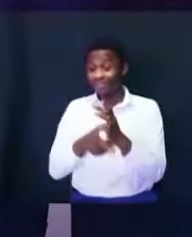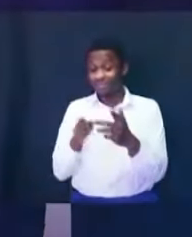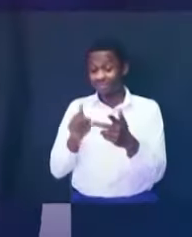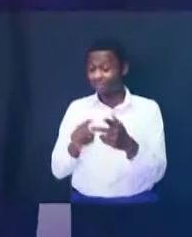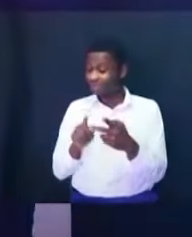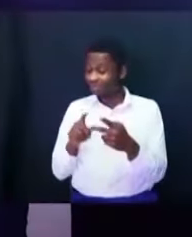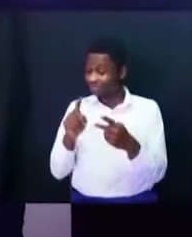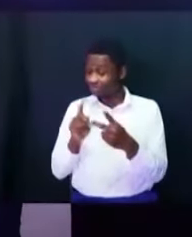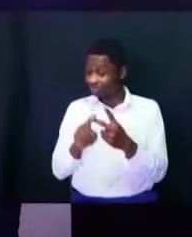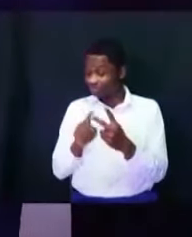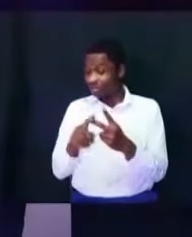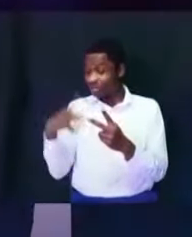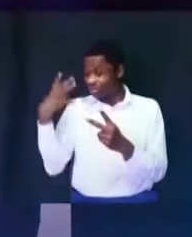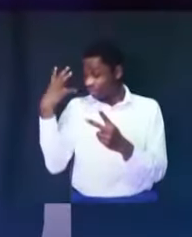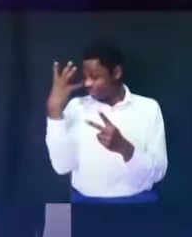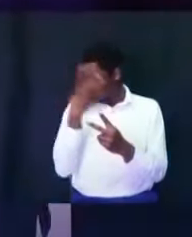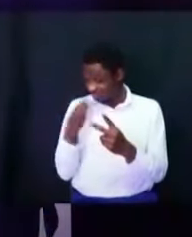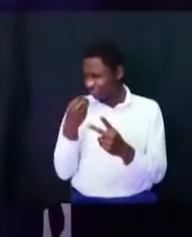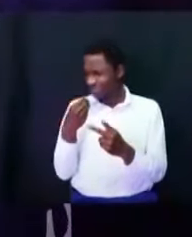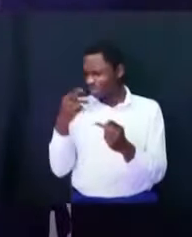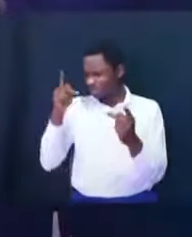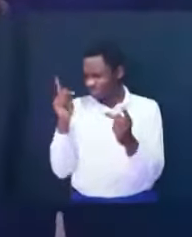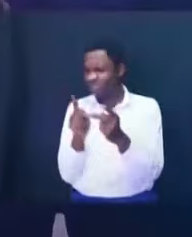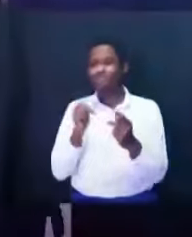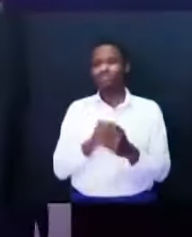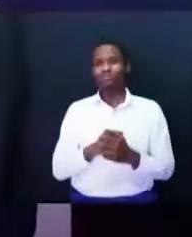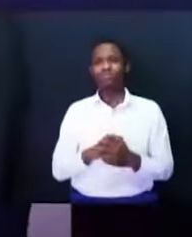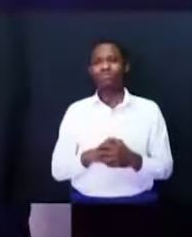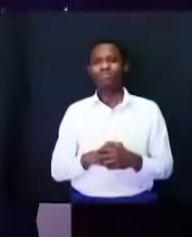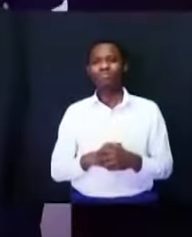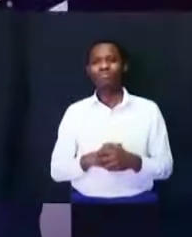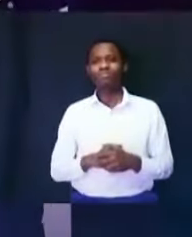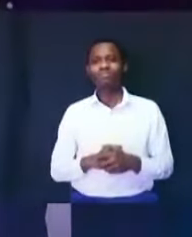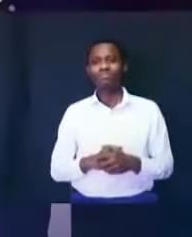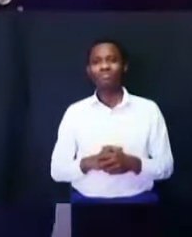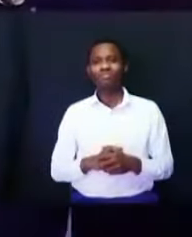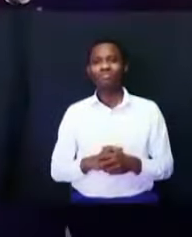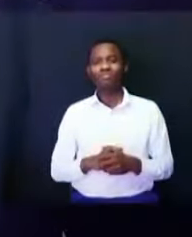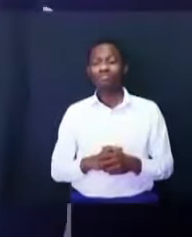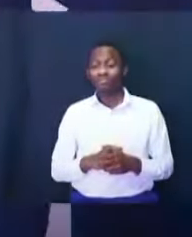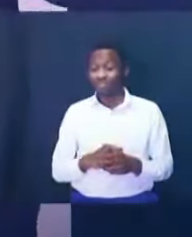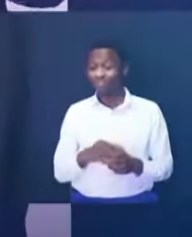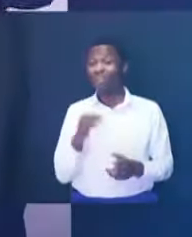Beauty you see if Satan is like how we we we we picture it to